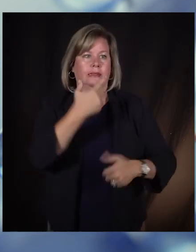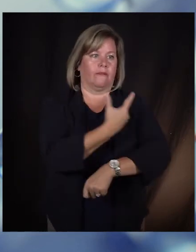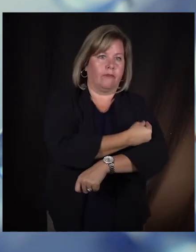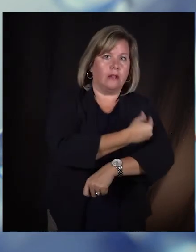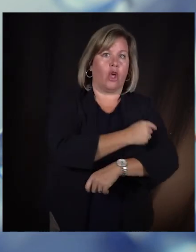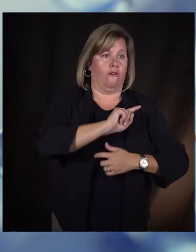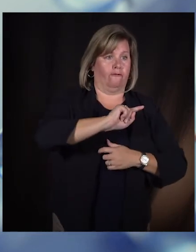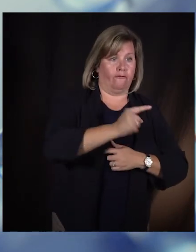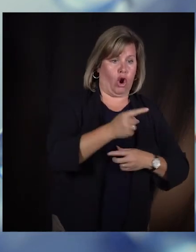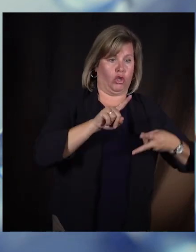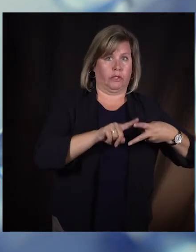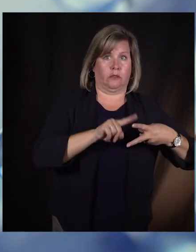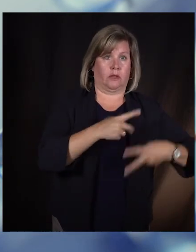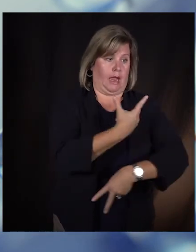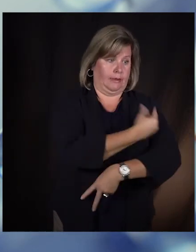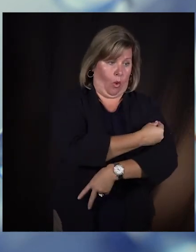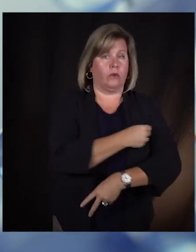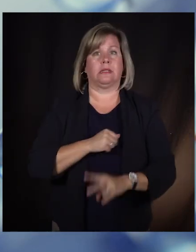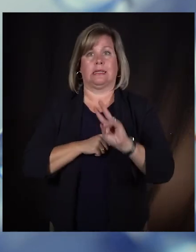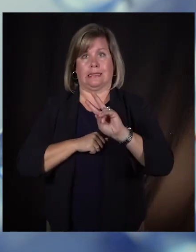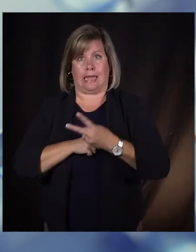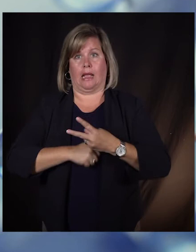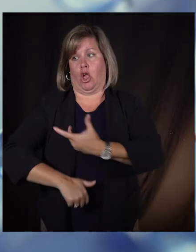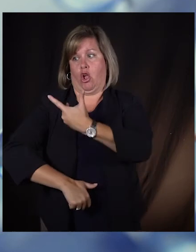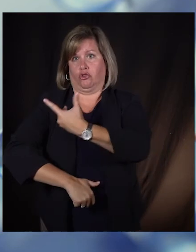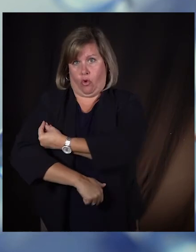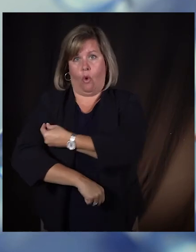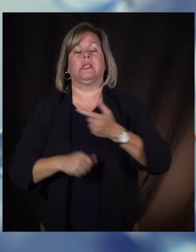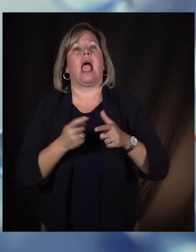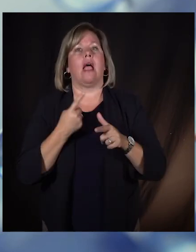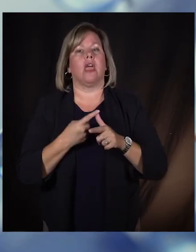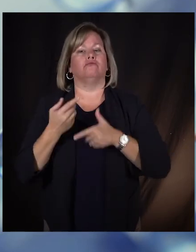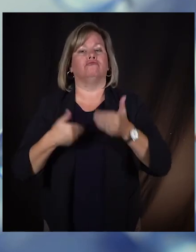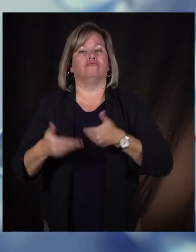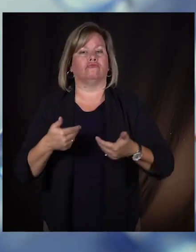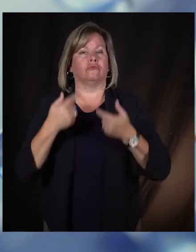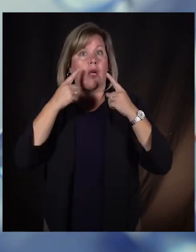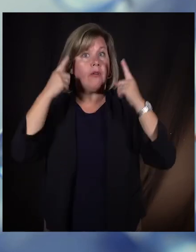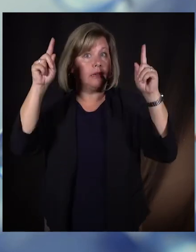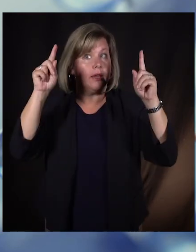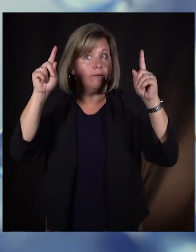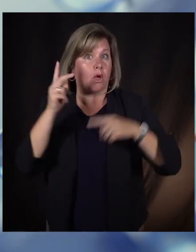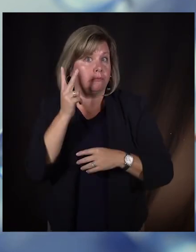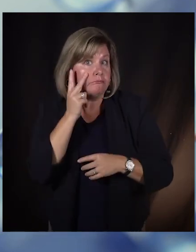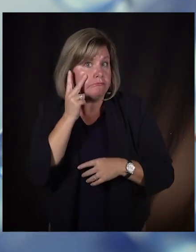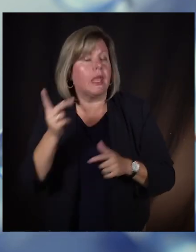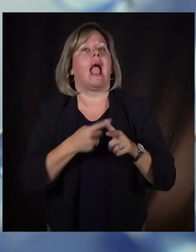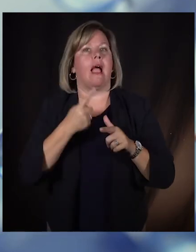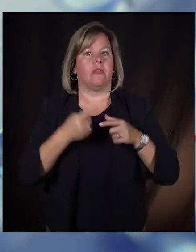and to have some time on the backside of that to allow for that vaccine to take effect. So we are very optimistic right